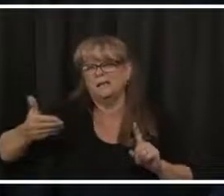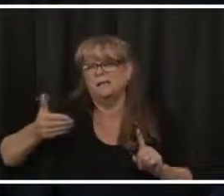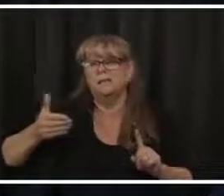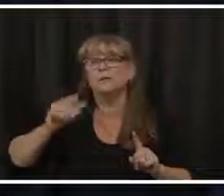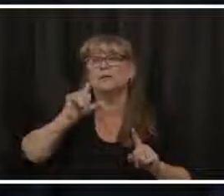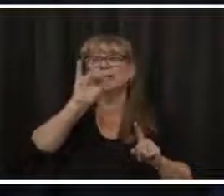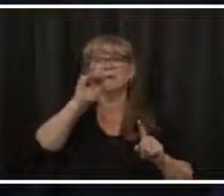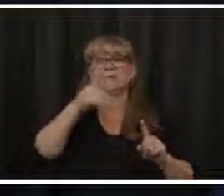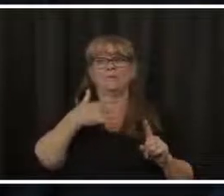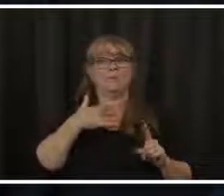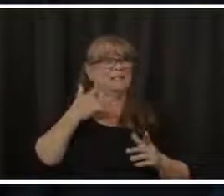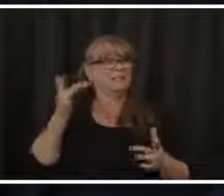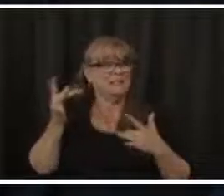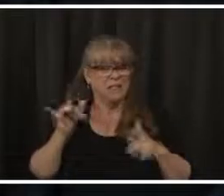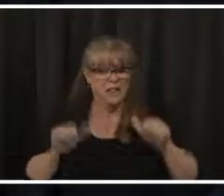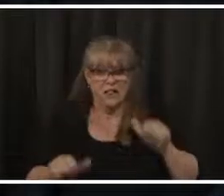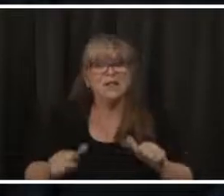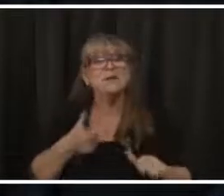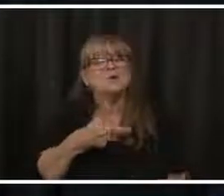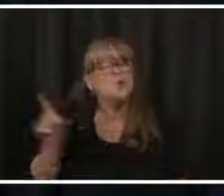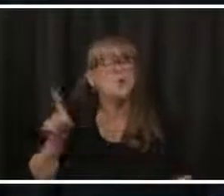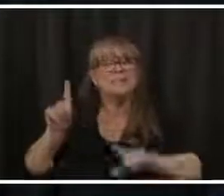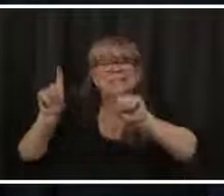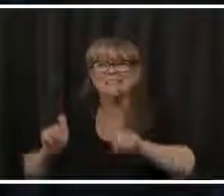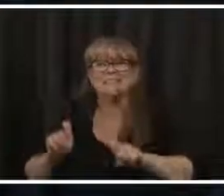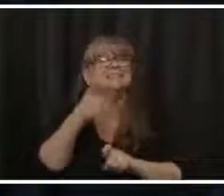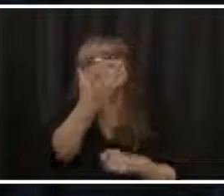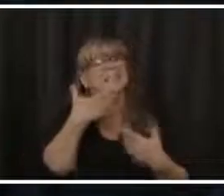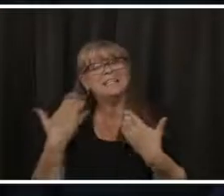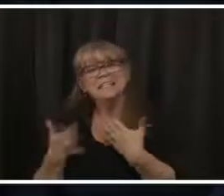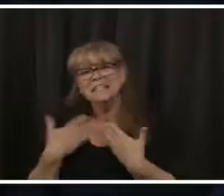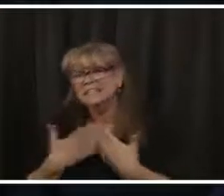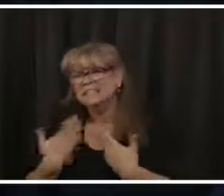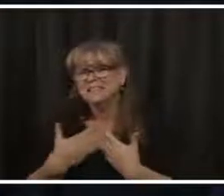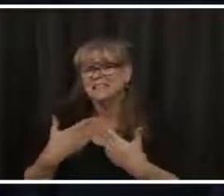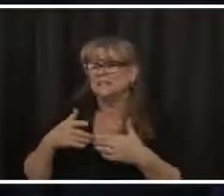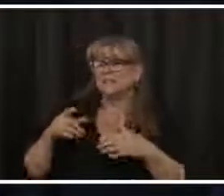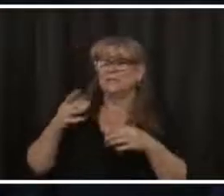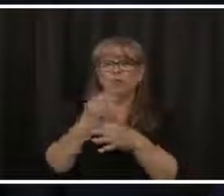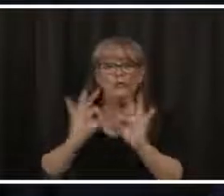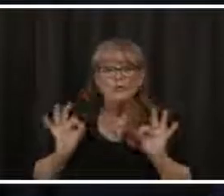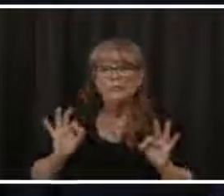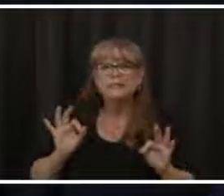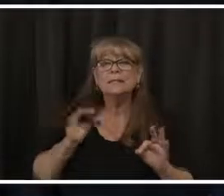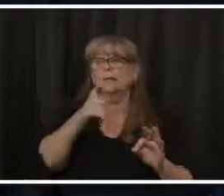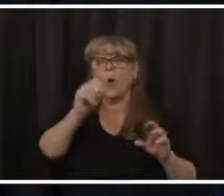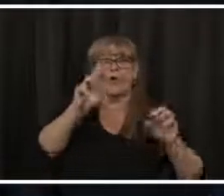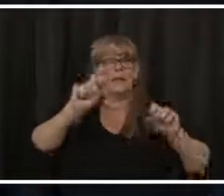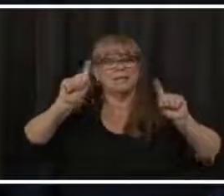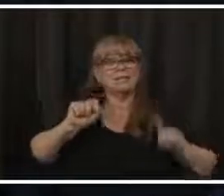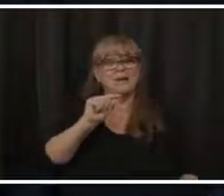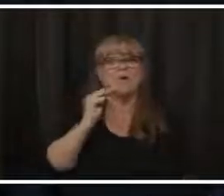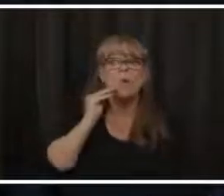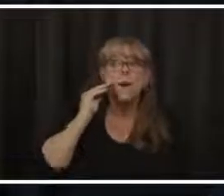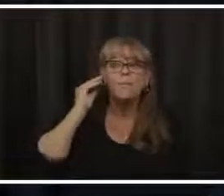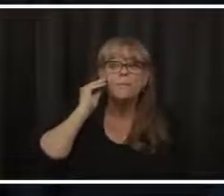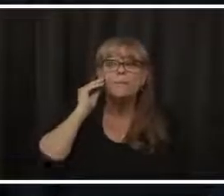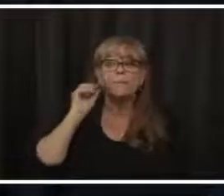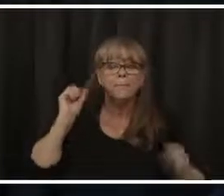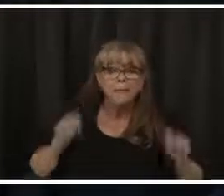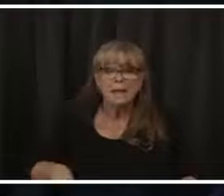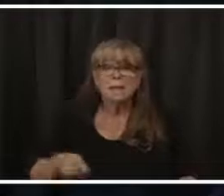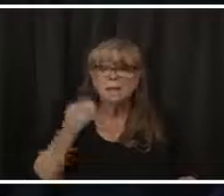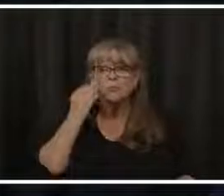exposed, it's incredibly easy to get tested. You can even do it at home with a home test. and we encourage people to do